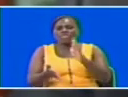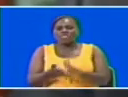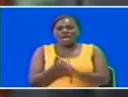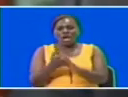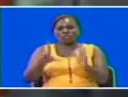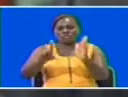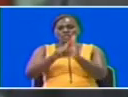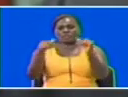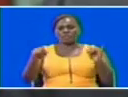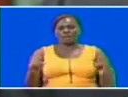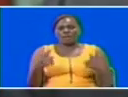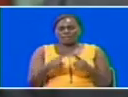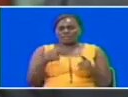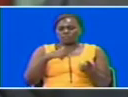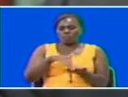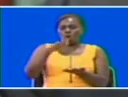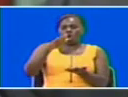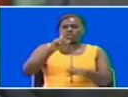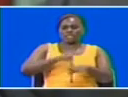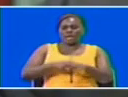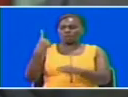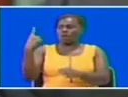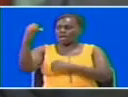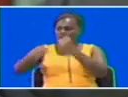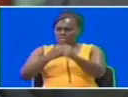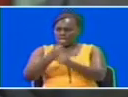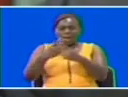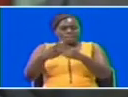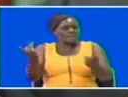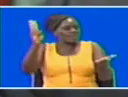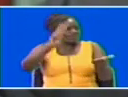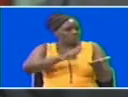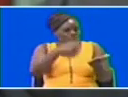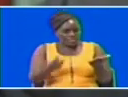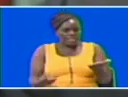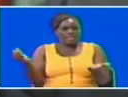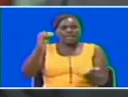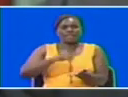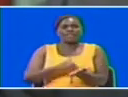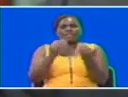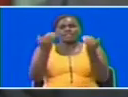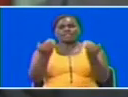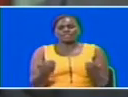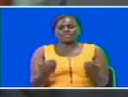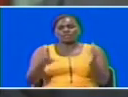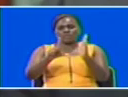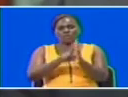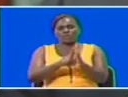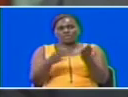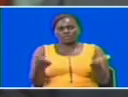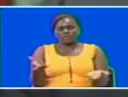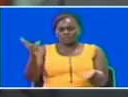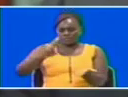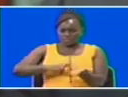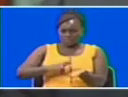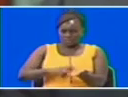being in place. Parliament extended the period by 1 year, but again it failed to enact the required legislation. The extension also